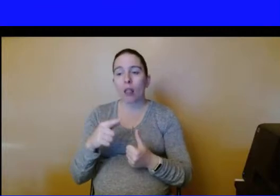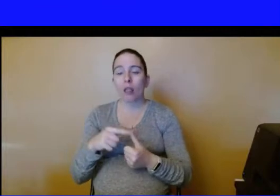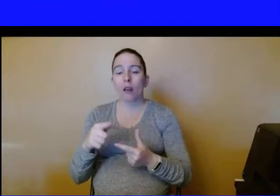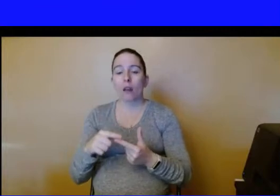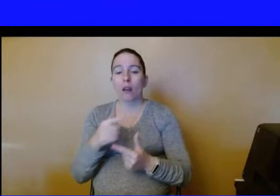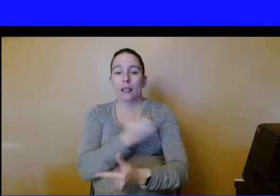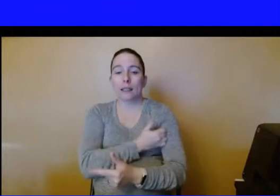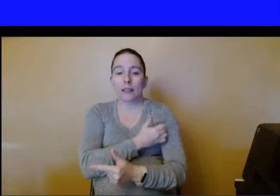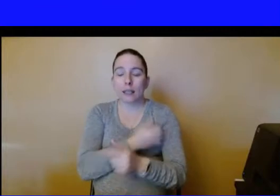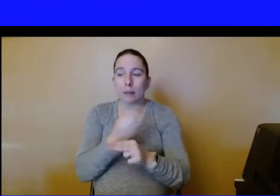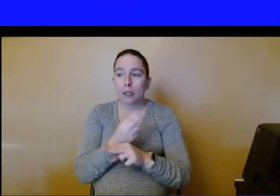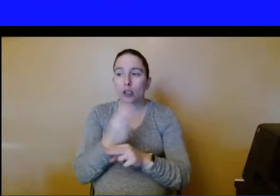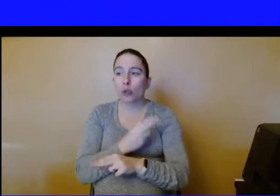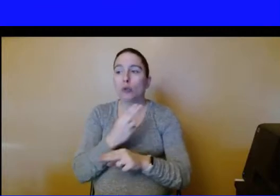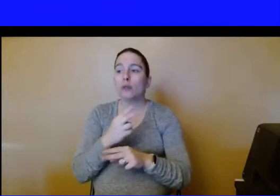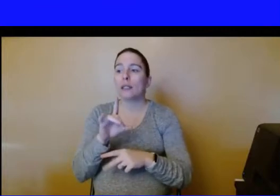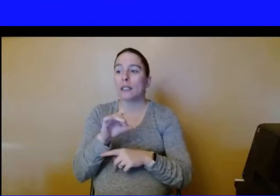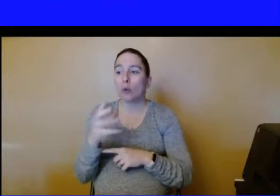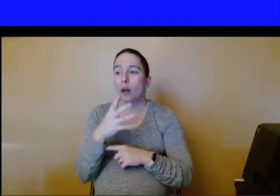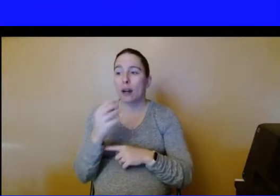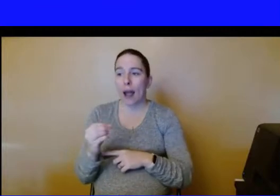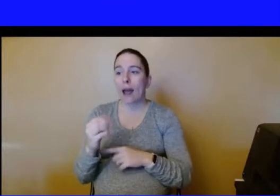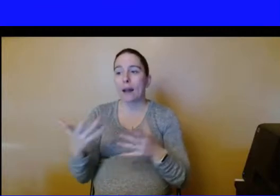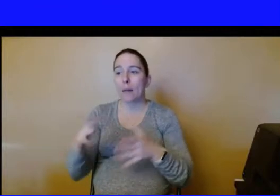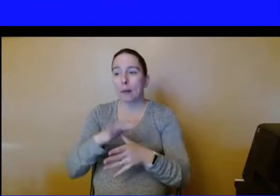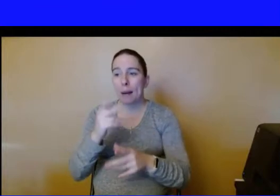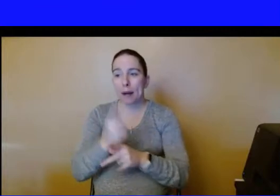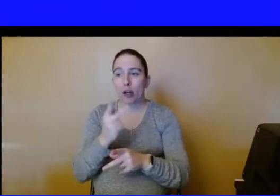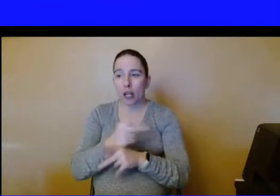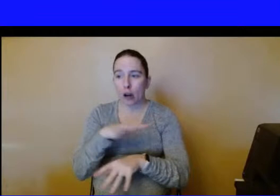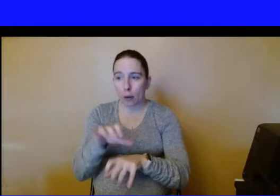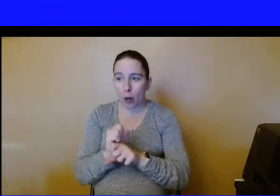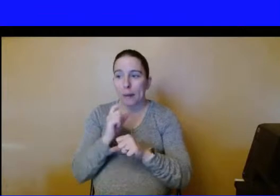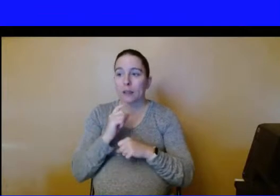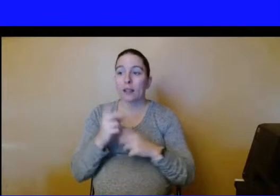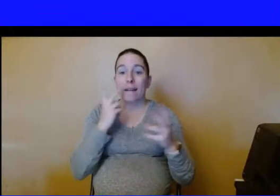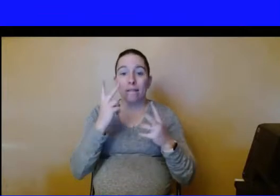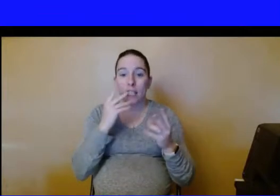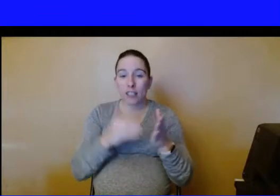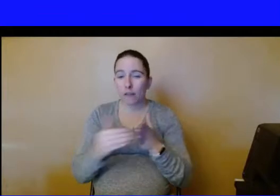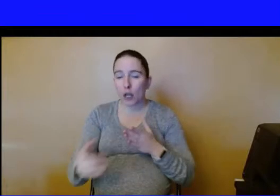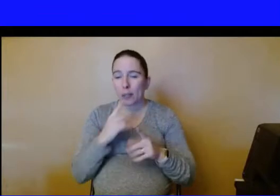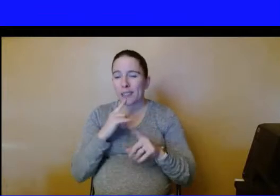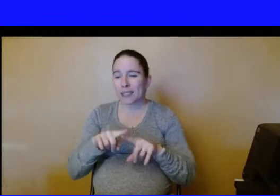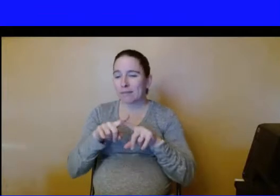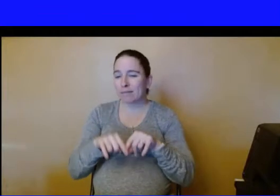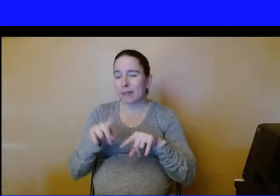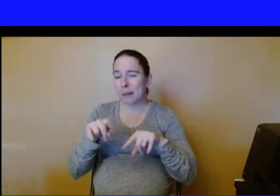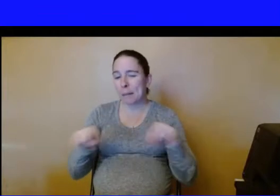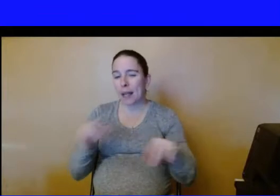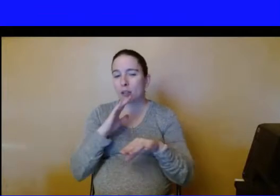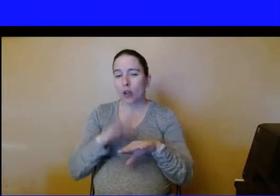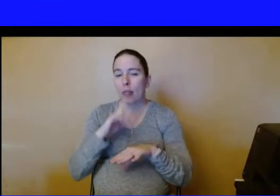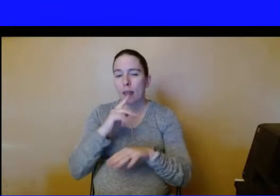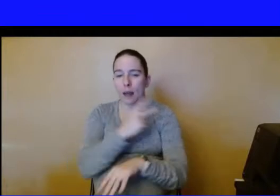post-discharge, to reduce avoidable readmissions and emergency department use, to shorten the length of